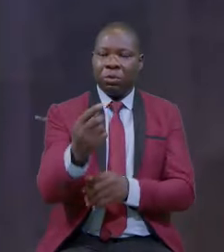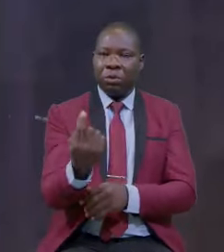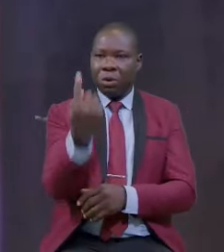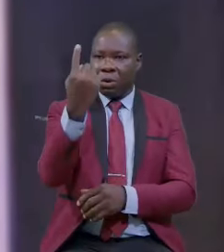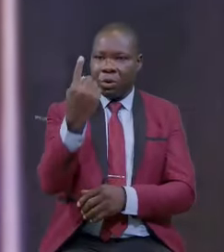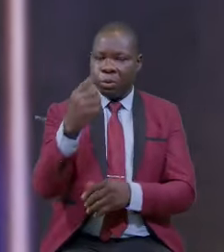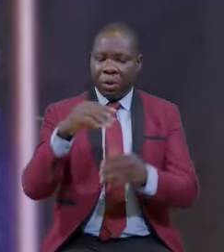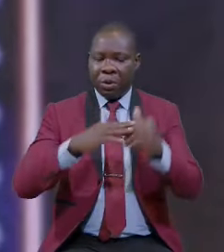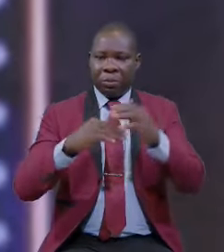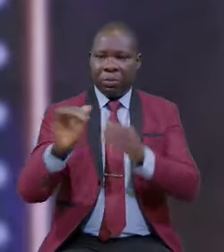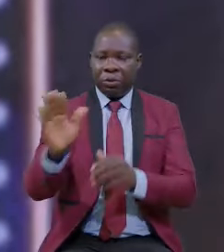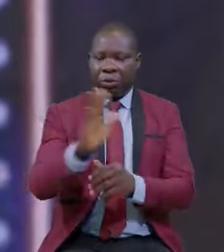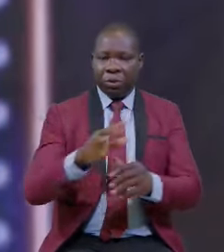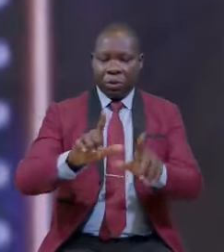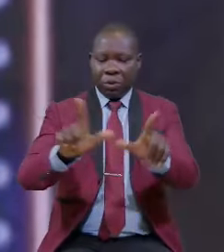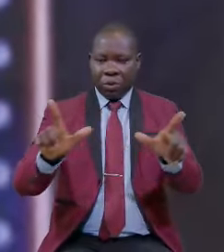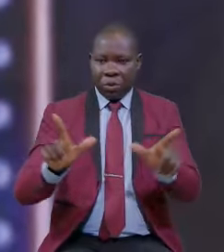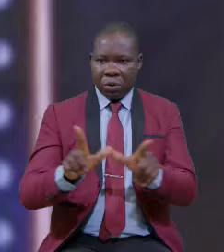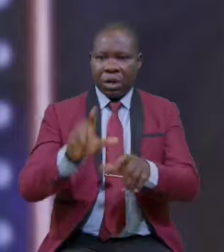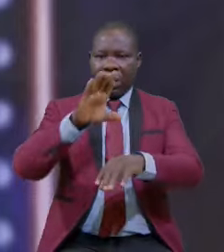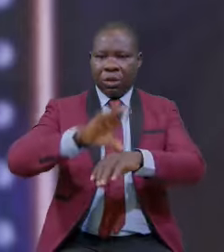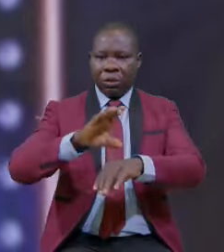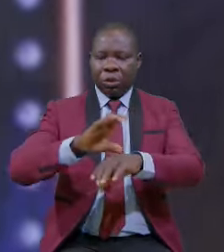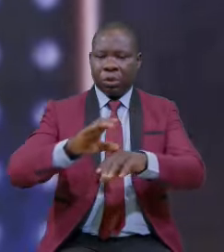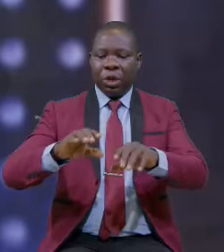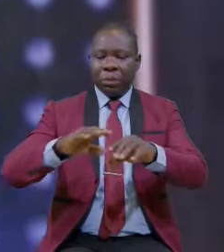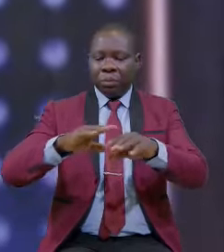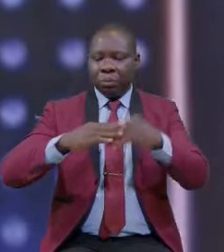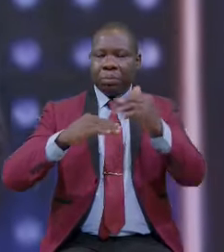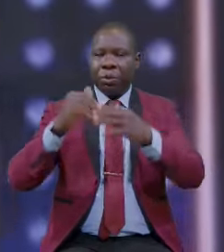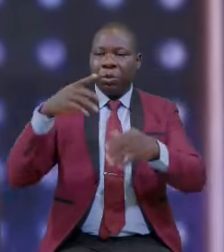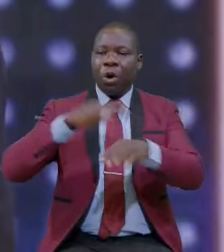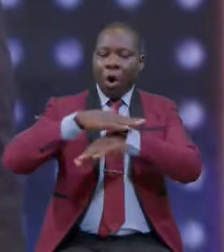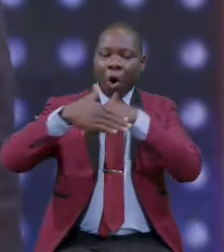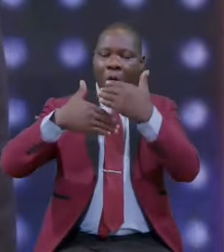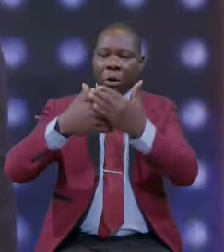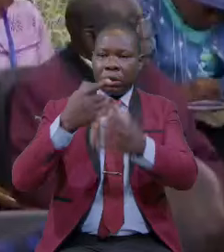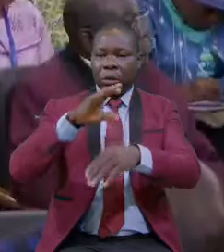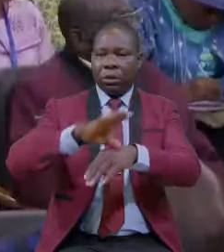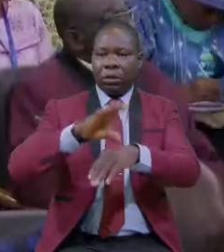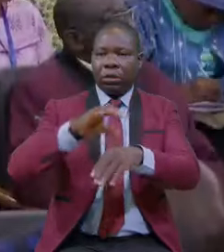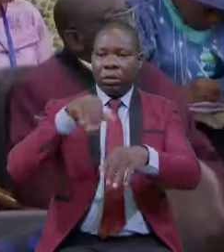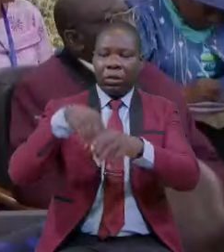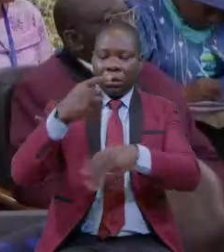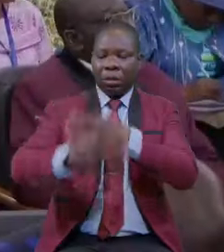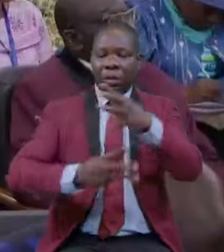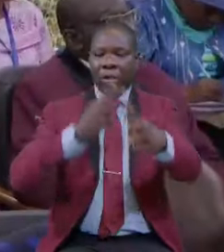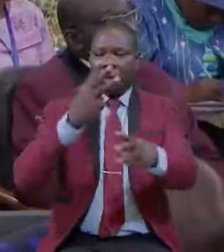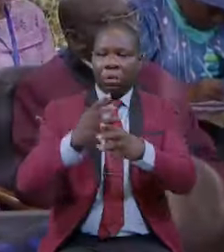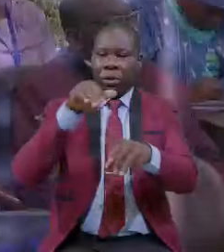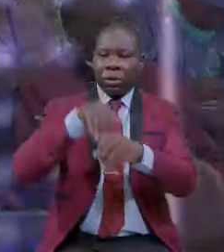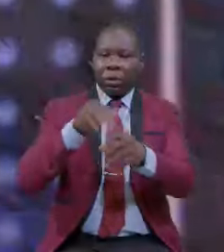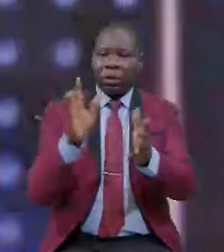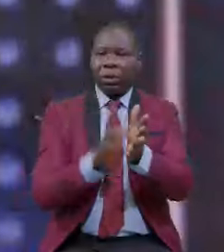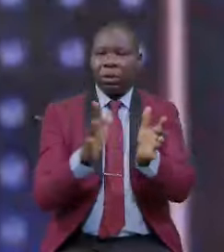the assembly and build the whole church globally in Jesus' name. Amen.